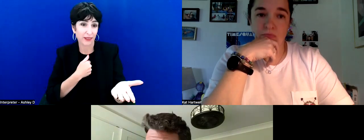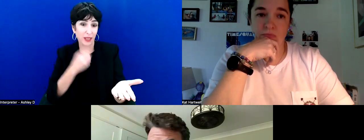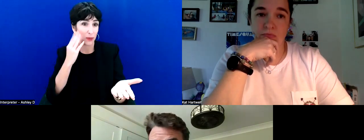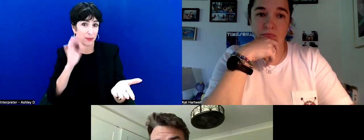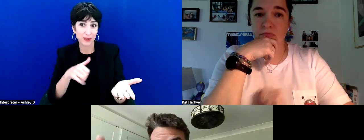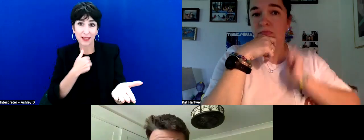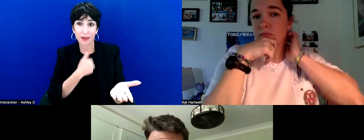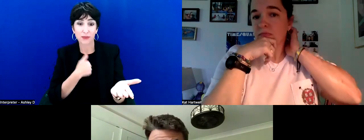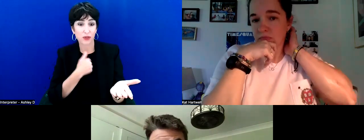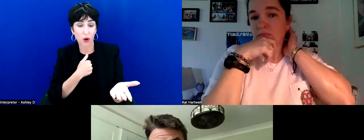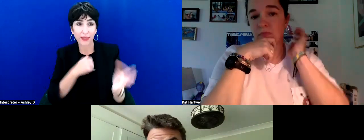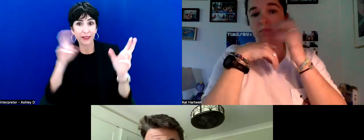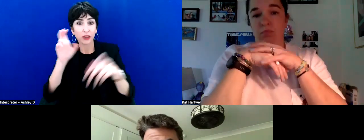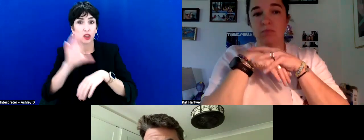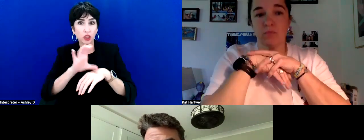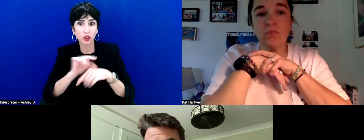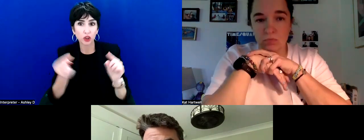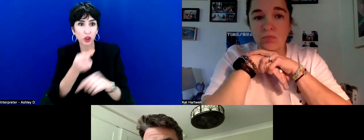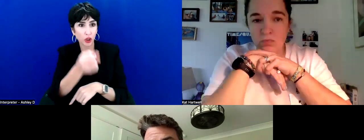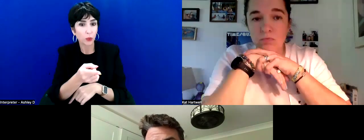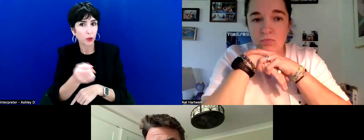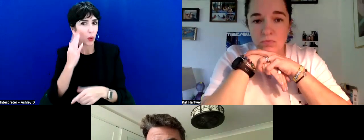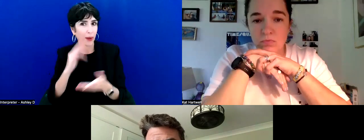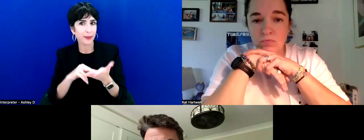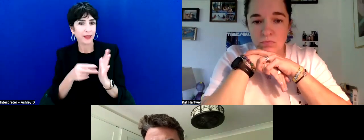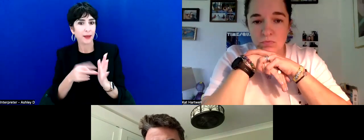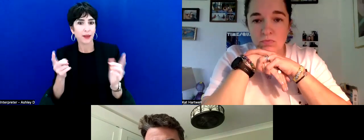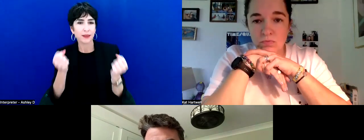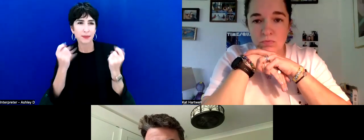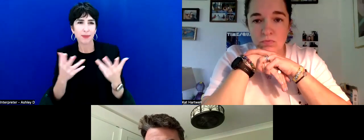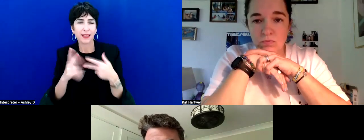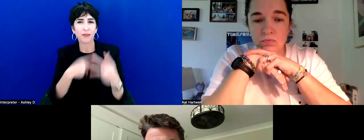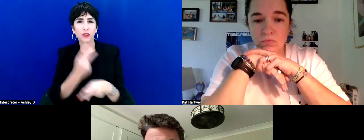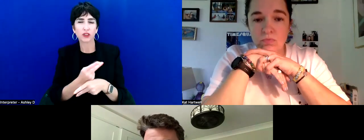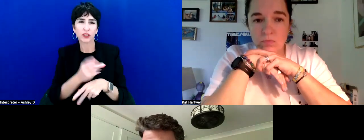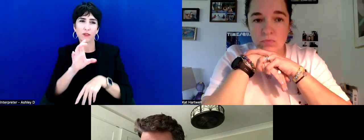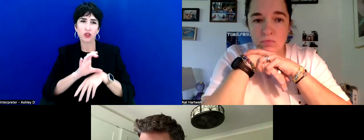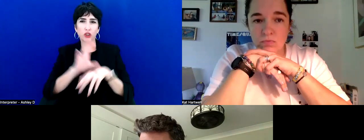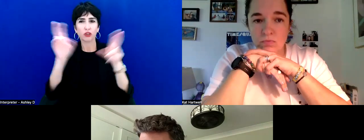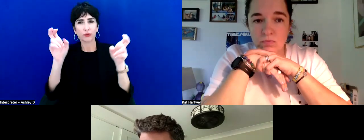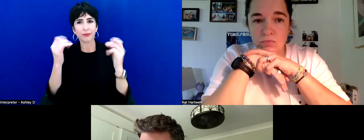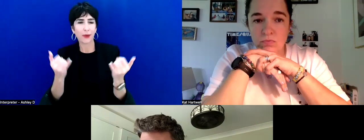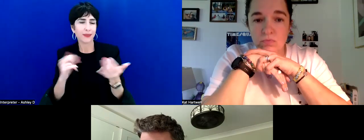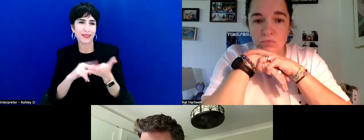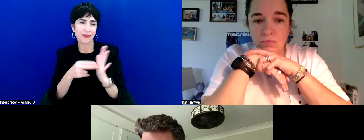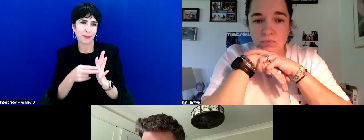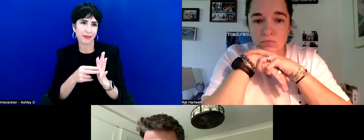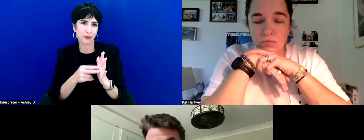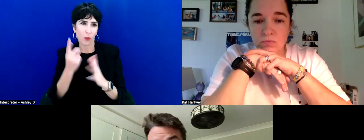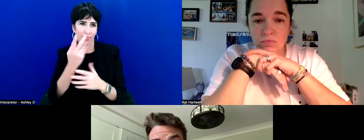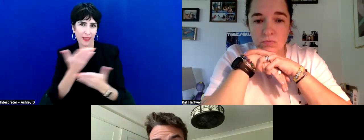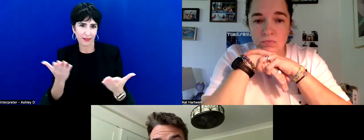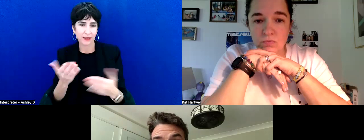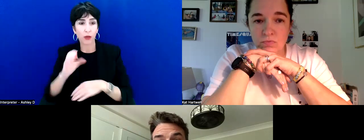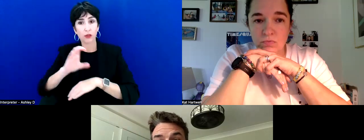that the church hurt you. You know what I mean? There's a lot of versions of what the church is nowadays. Now, the